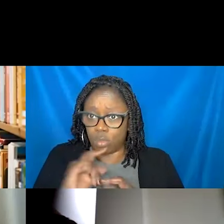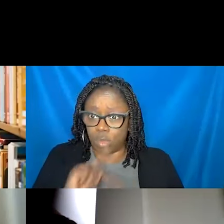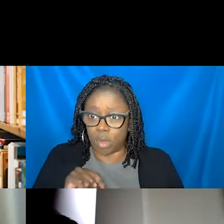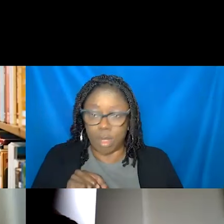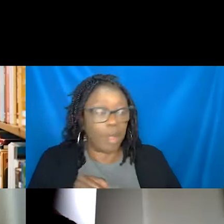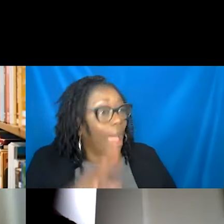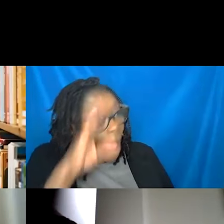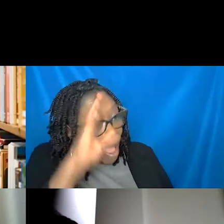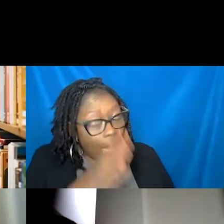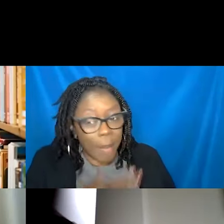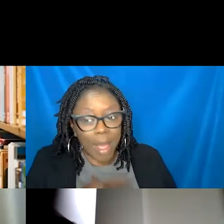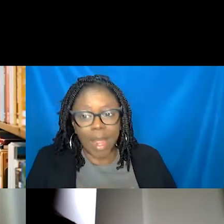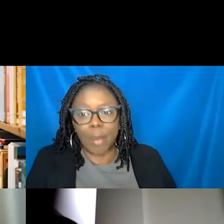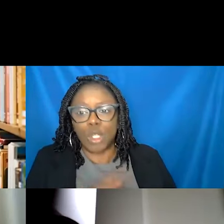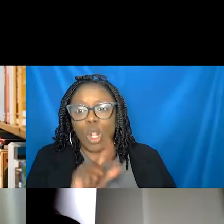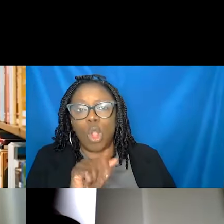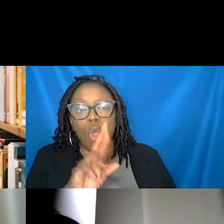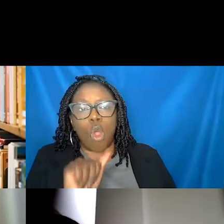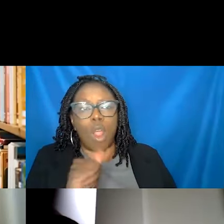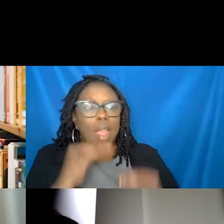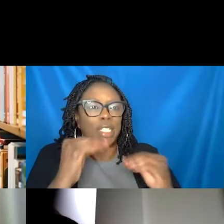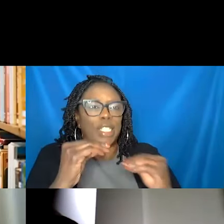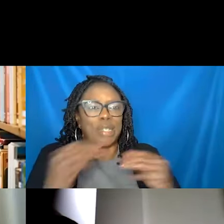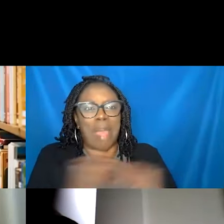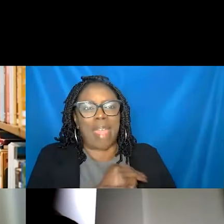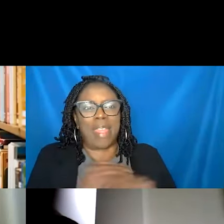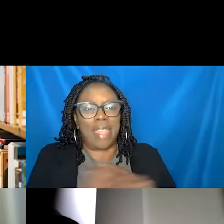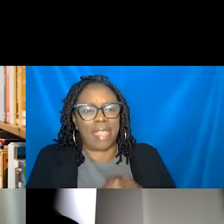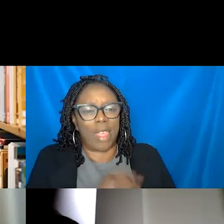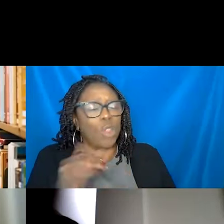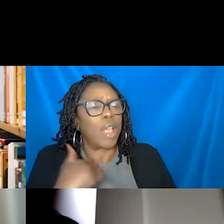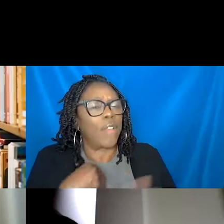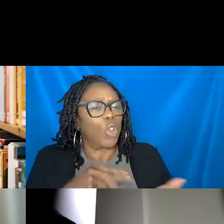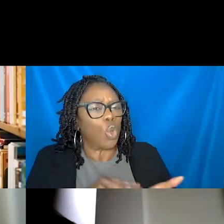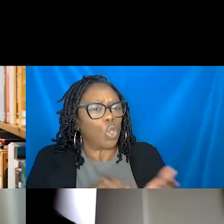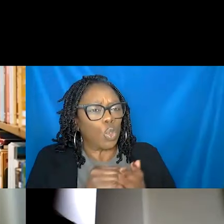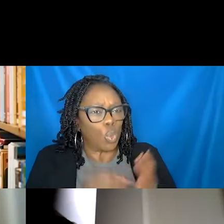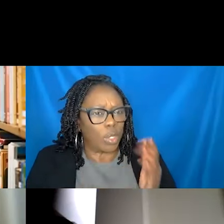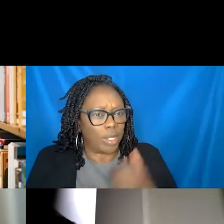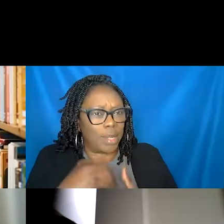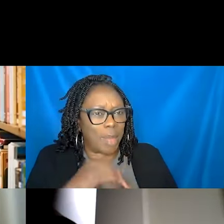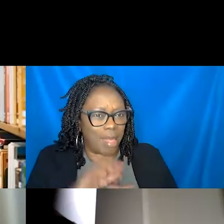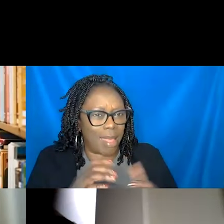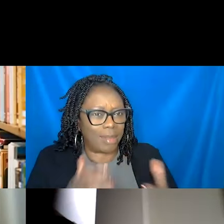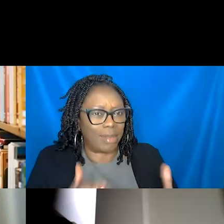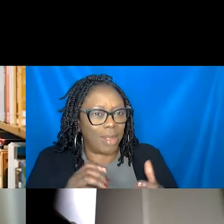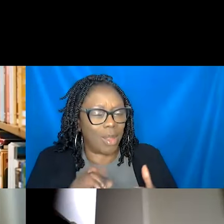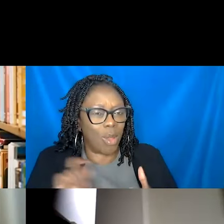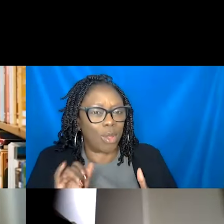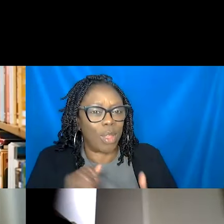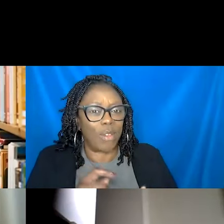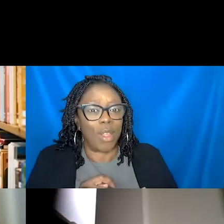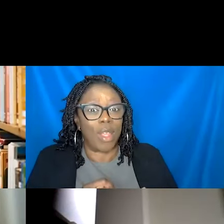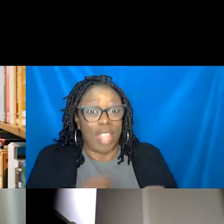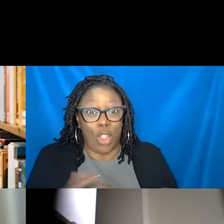Hi, my name is Laura. I teach math. In addition to having nursing students in my statistics classes, I'm also here because I have a family